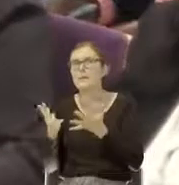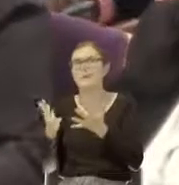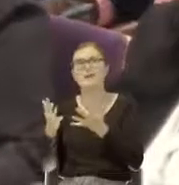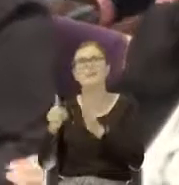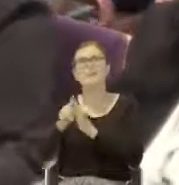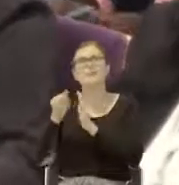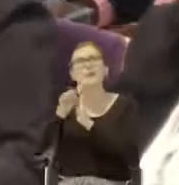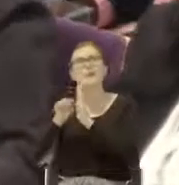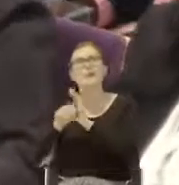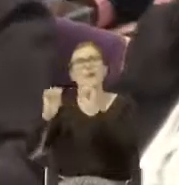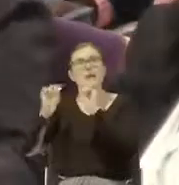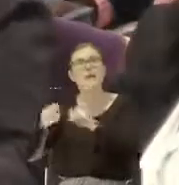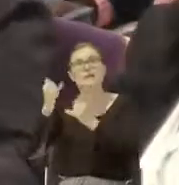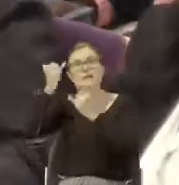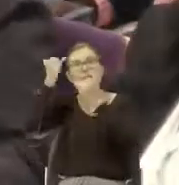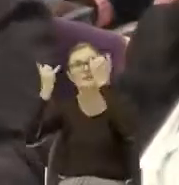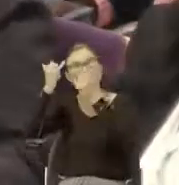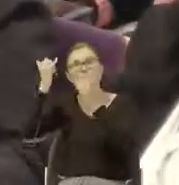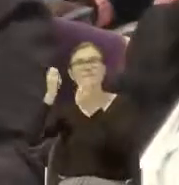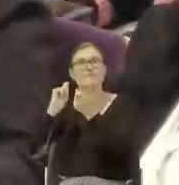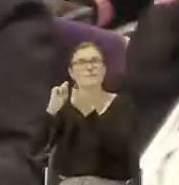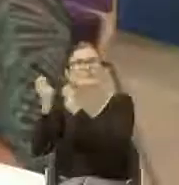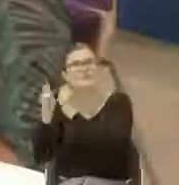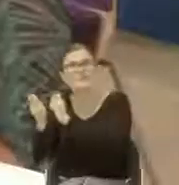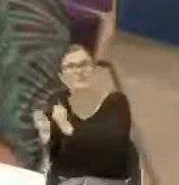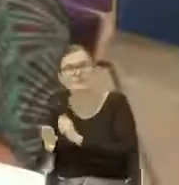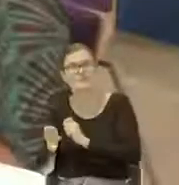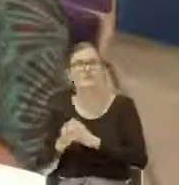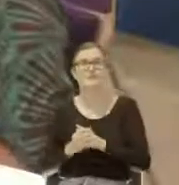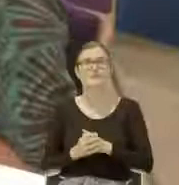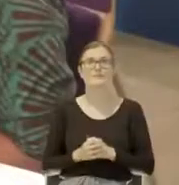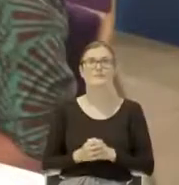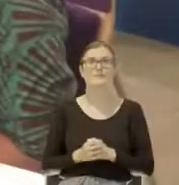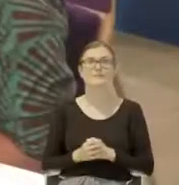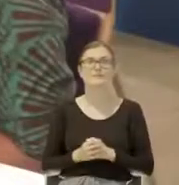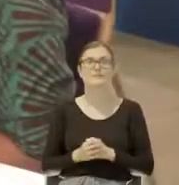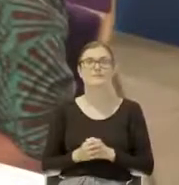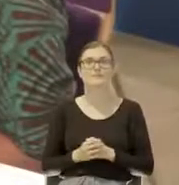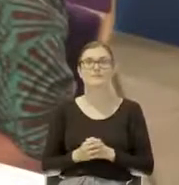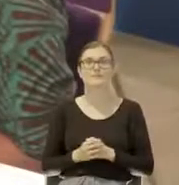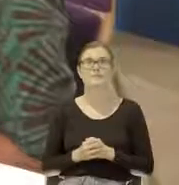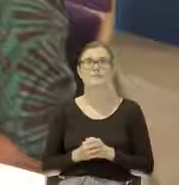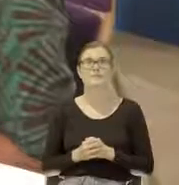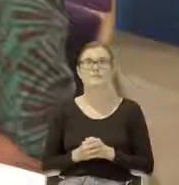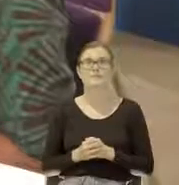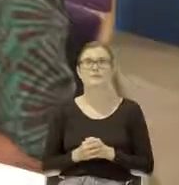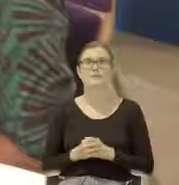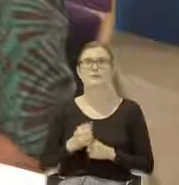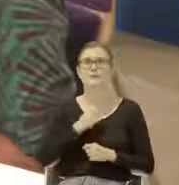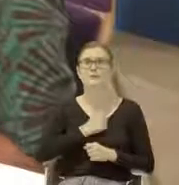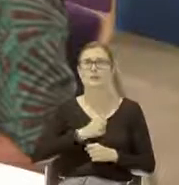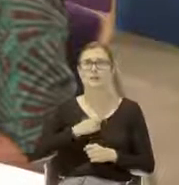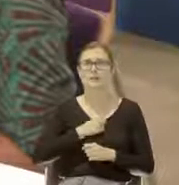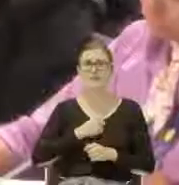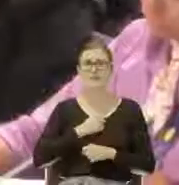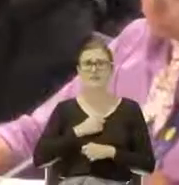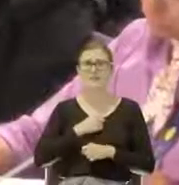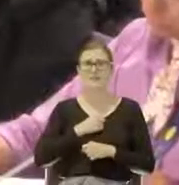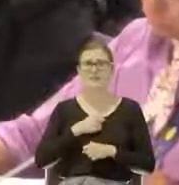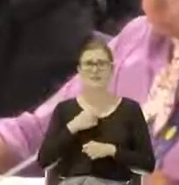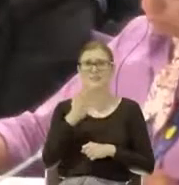2030, as everybody else. Laura, can I ask you to wrap in 30 seconds? Yeah. We are close